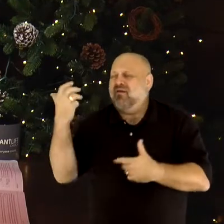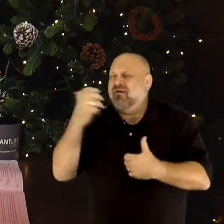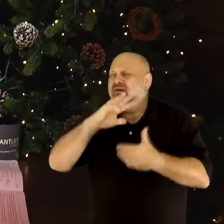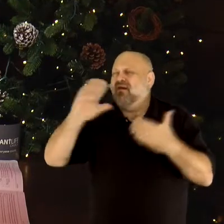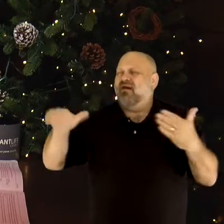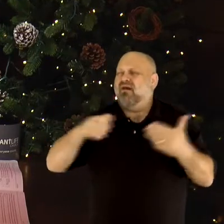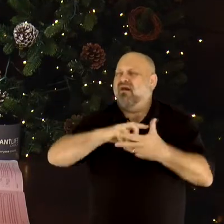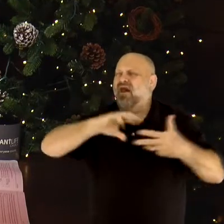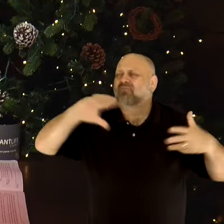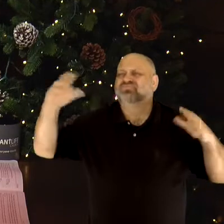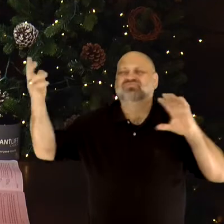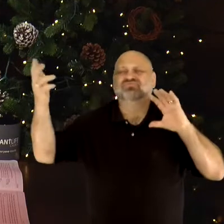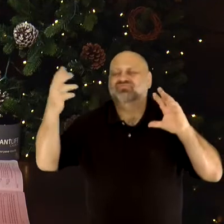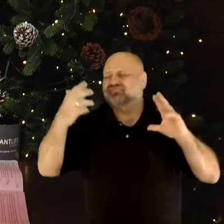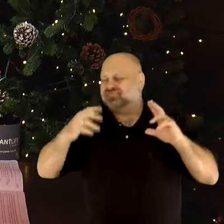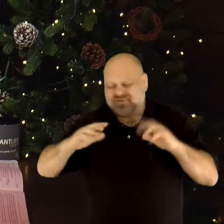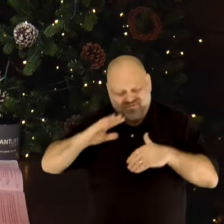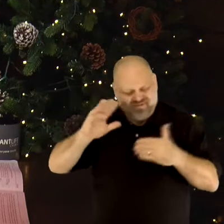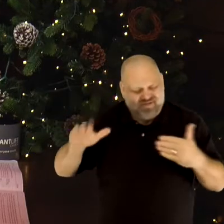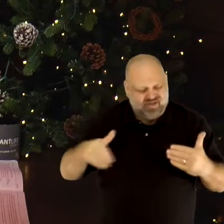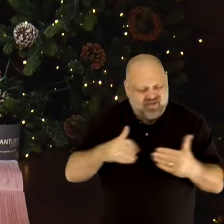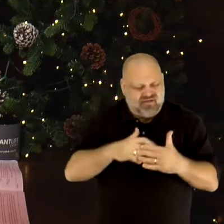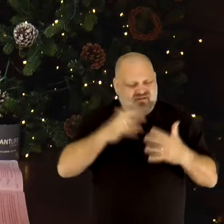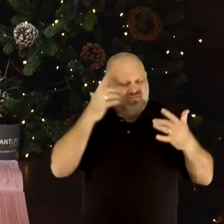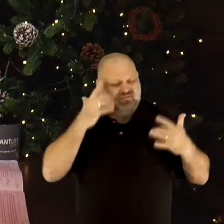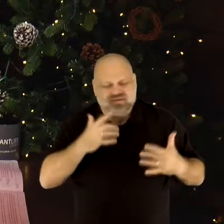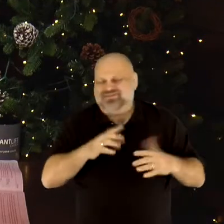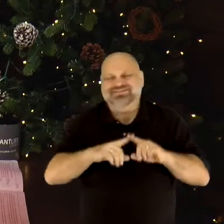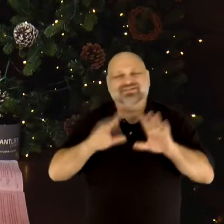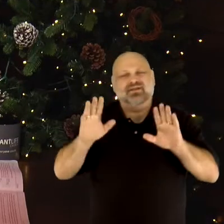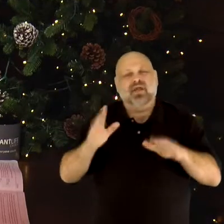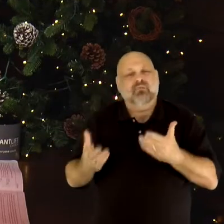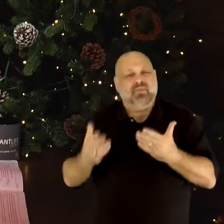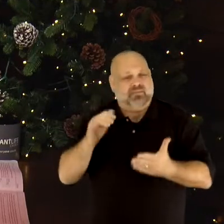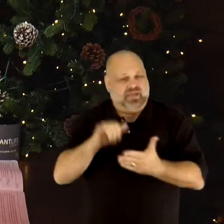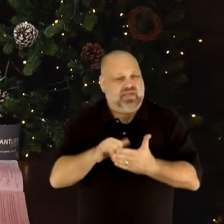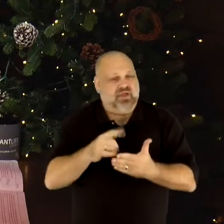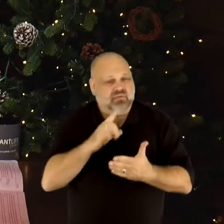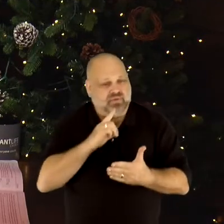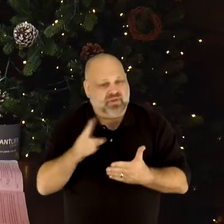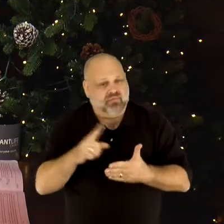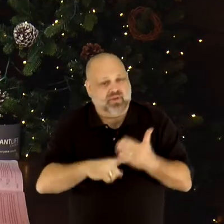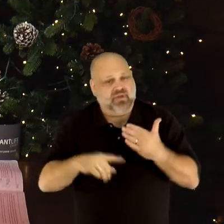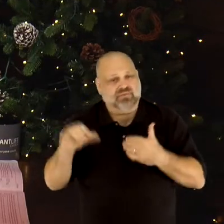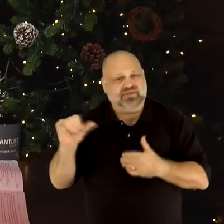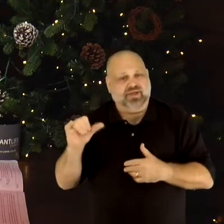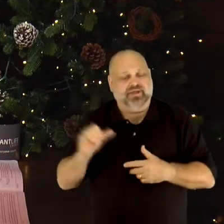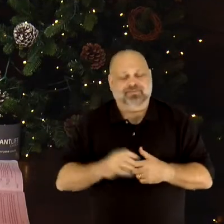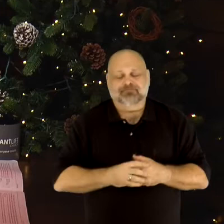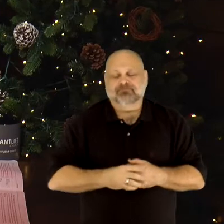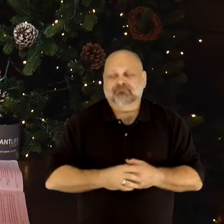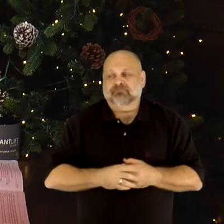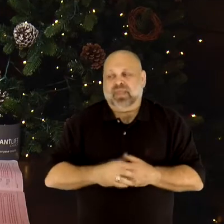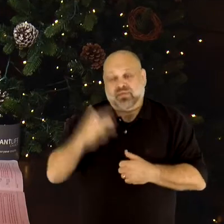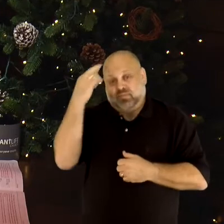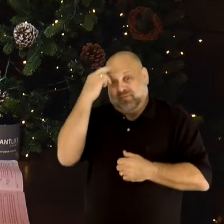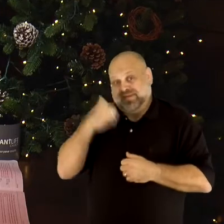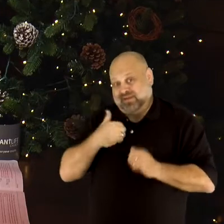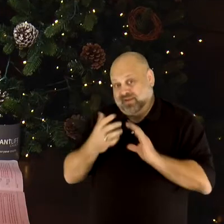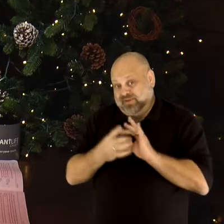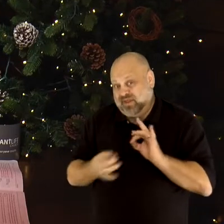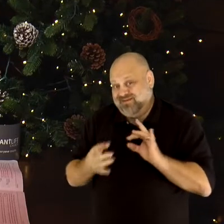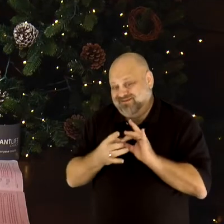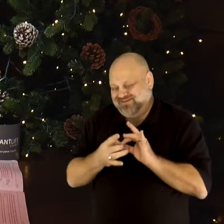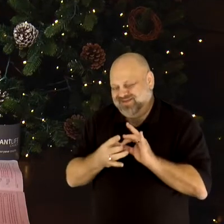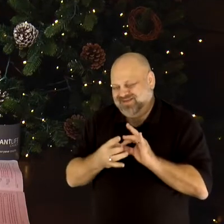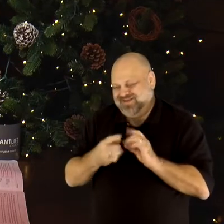is frenzied and all is gloomy. You know, maybe that's really what it was like. The reason I'm telling you